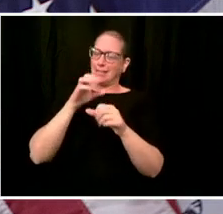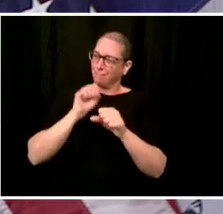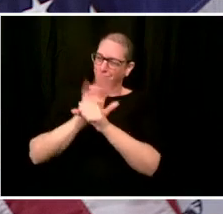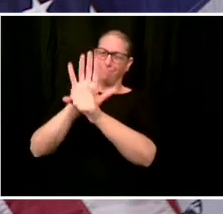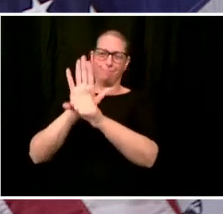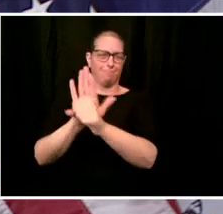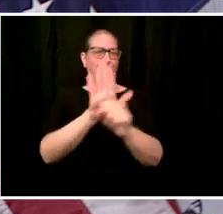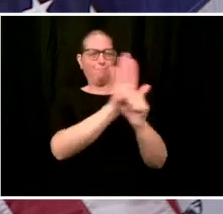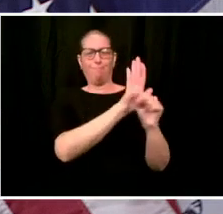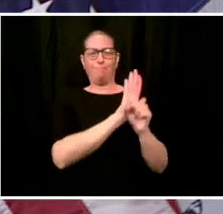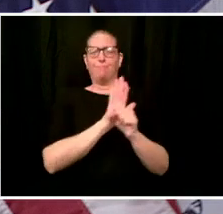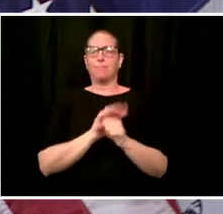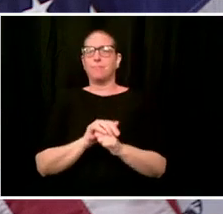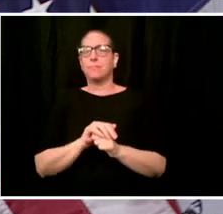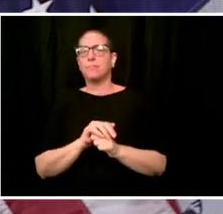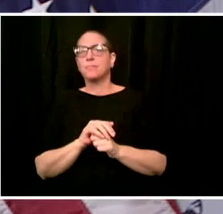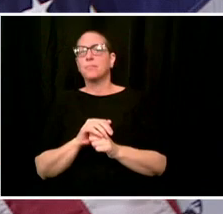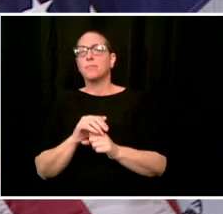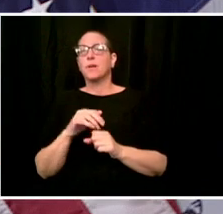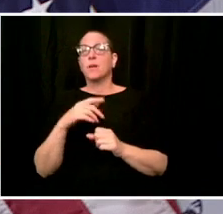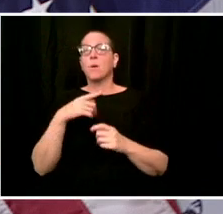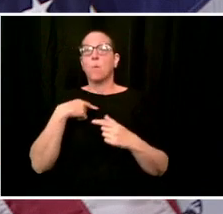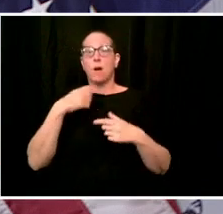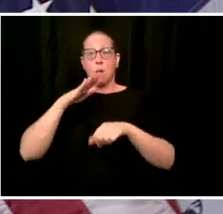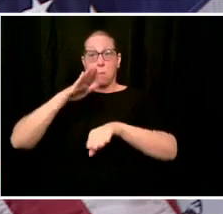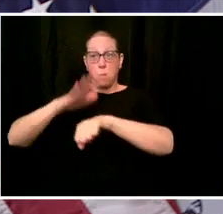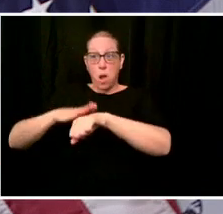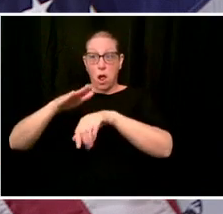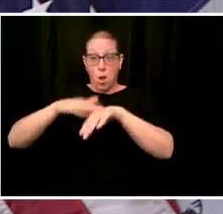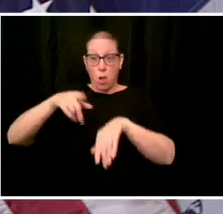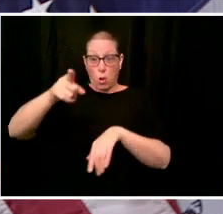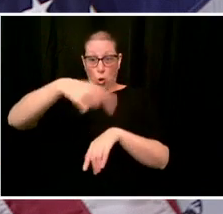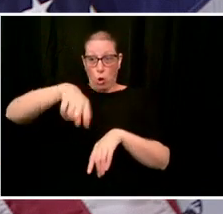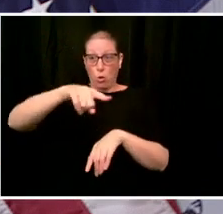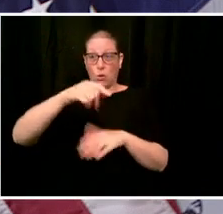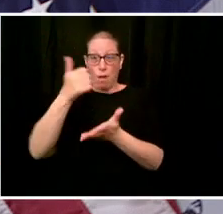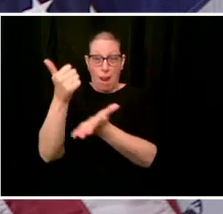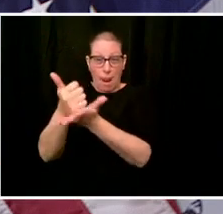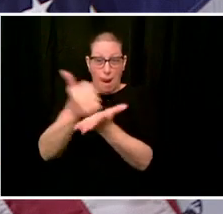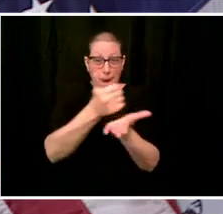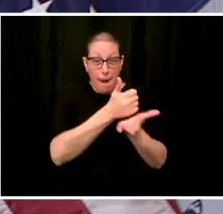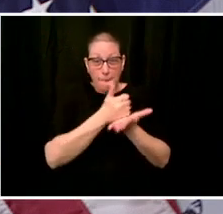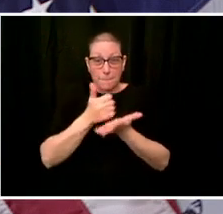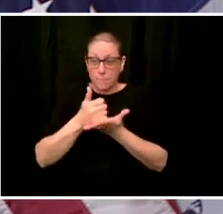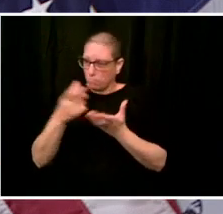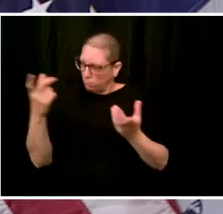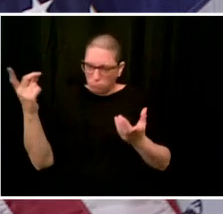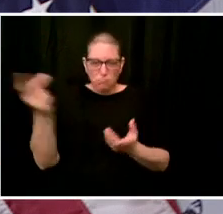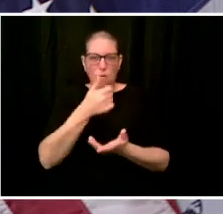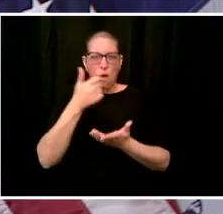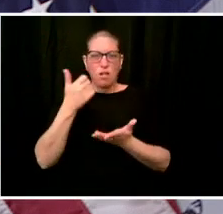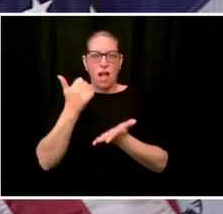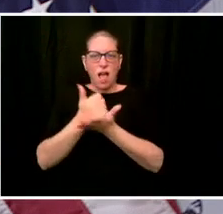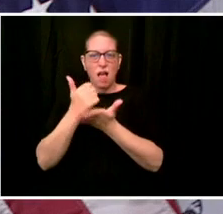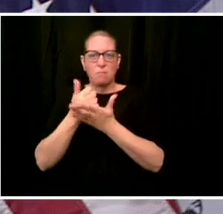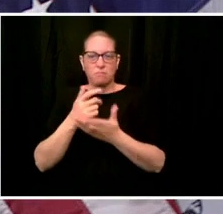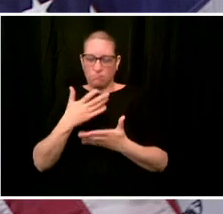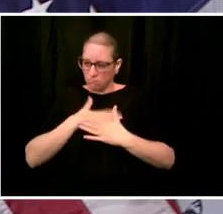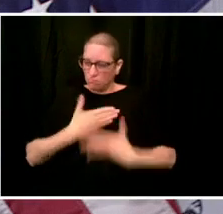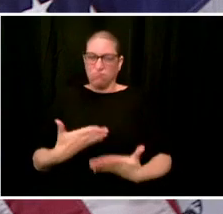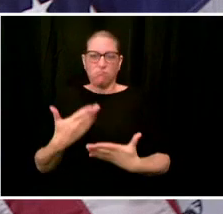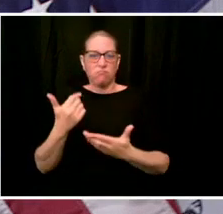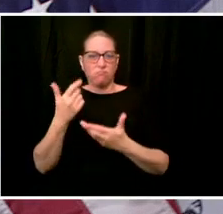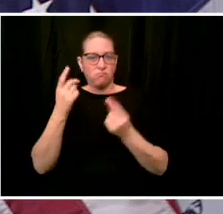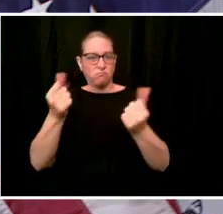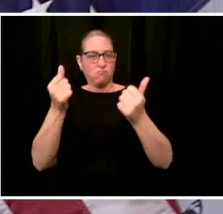up across the board, you did. And when it was time to do something to fight back, to